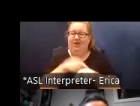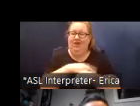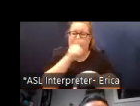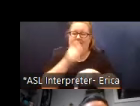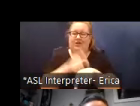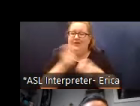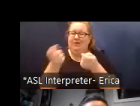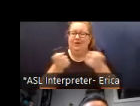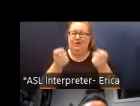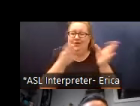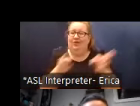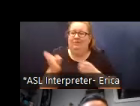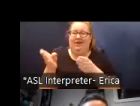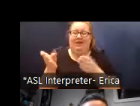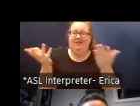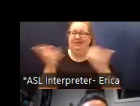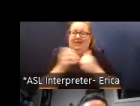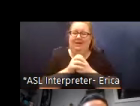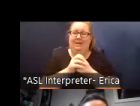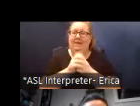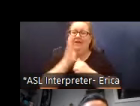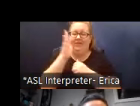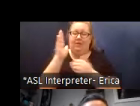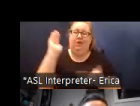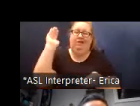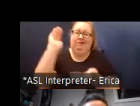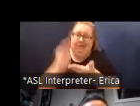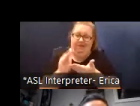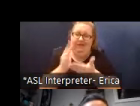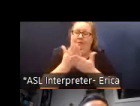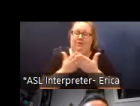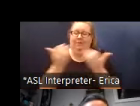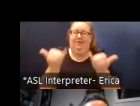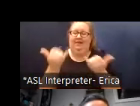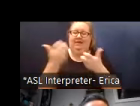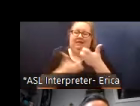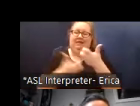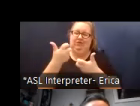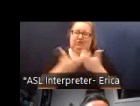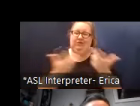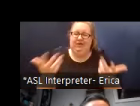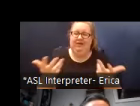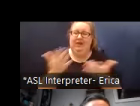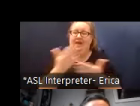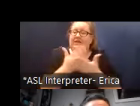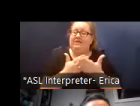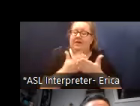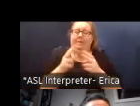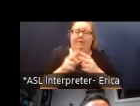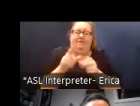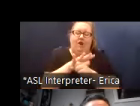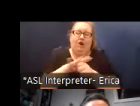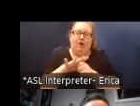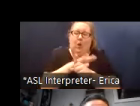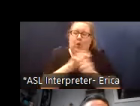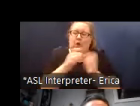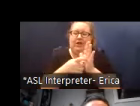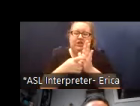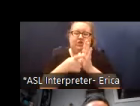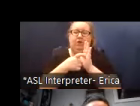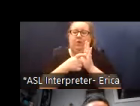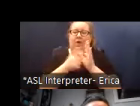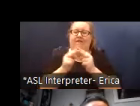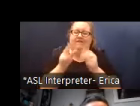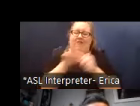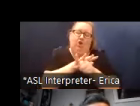improve. That'll alleviate some of these issues in time. Some of them are very local and require just very